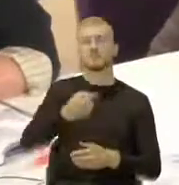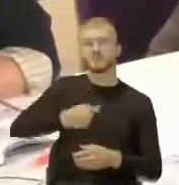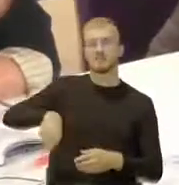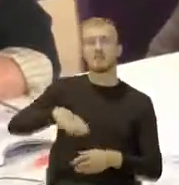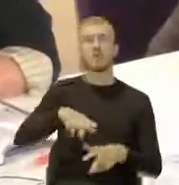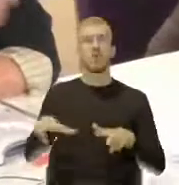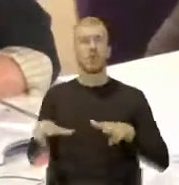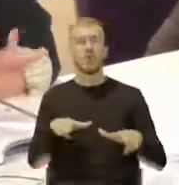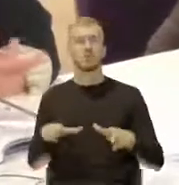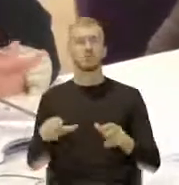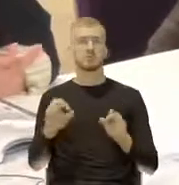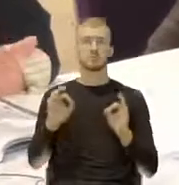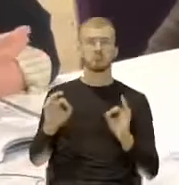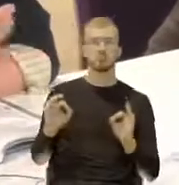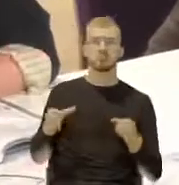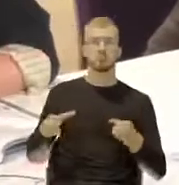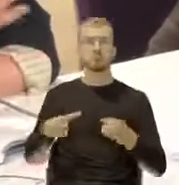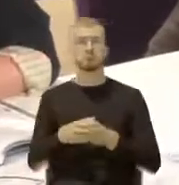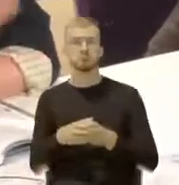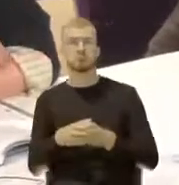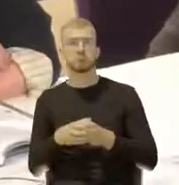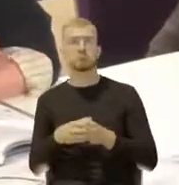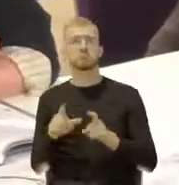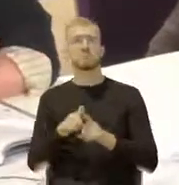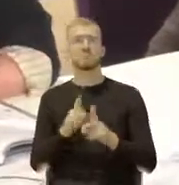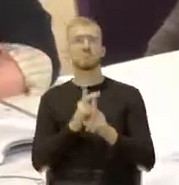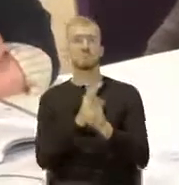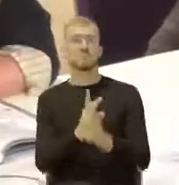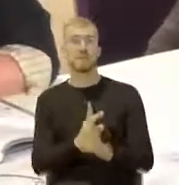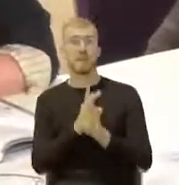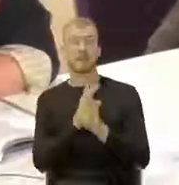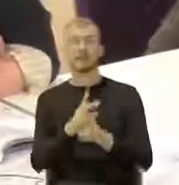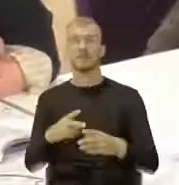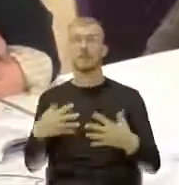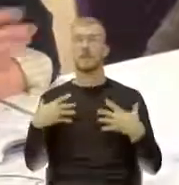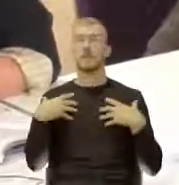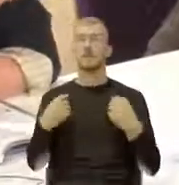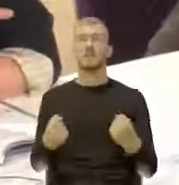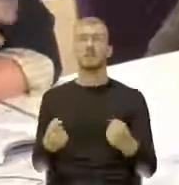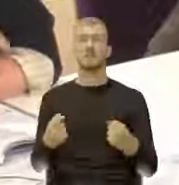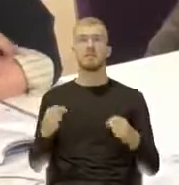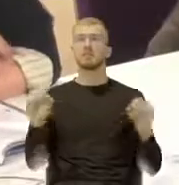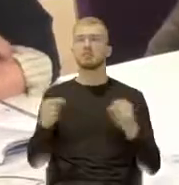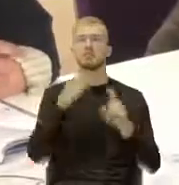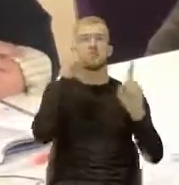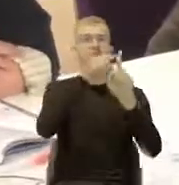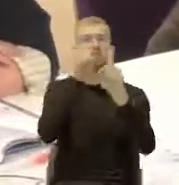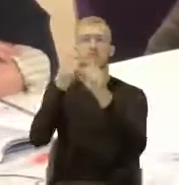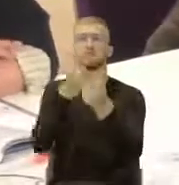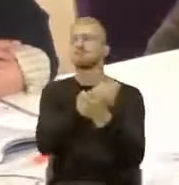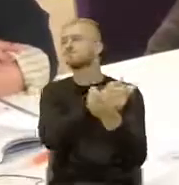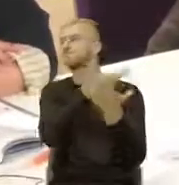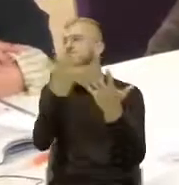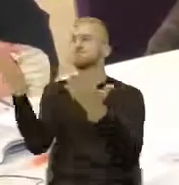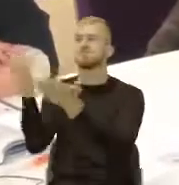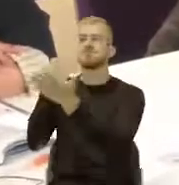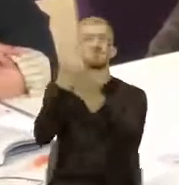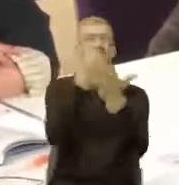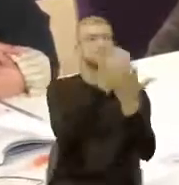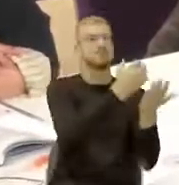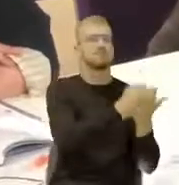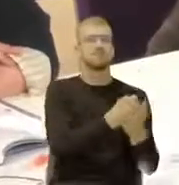with only the health sector, but it's not easy to do it. And today I hear lots of the different partners and